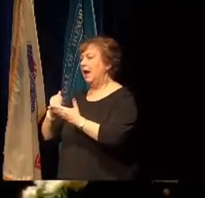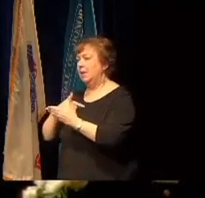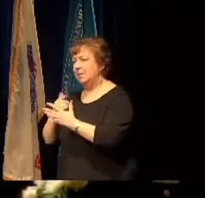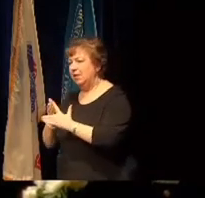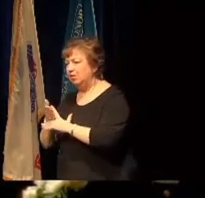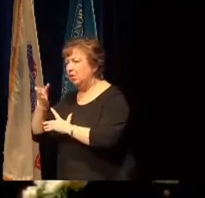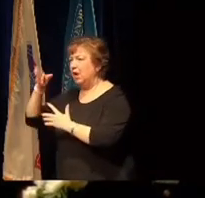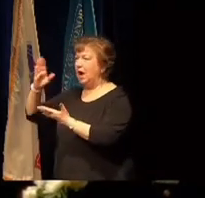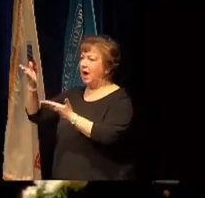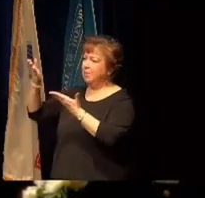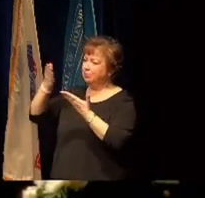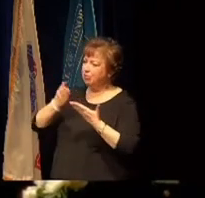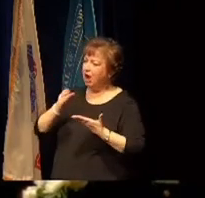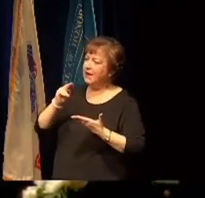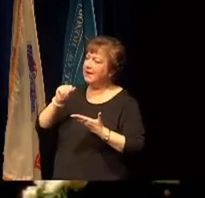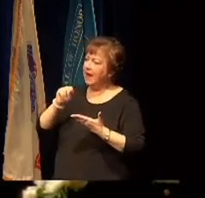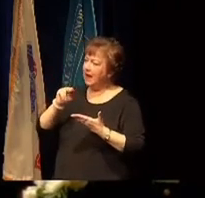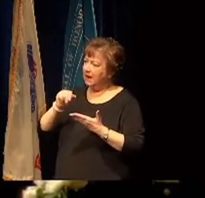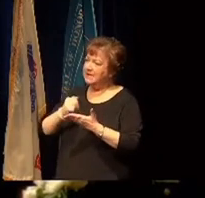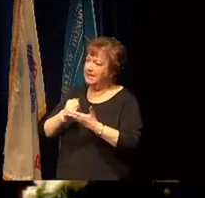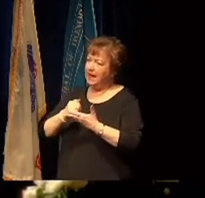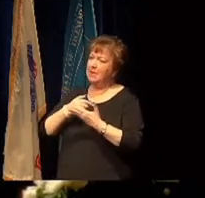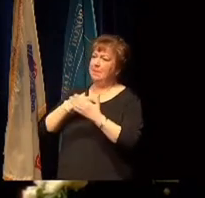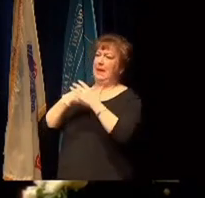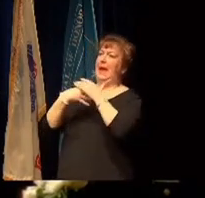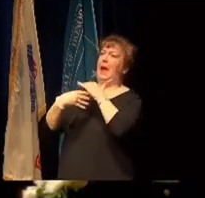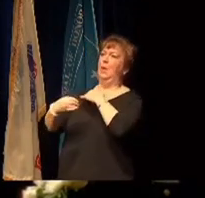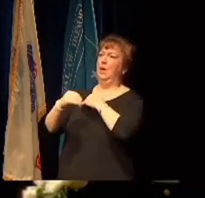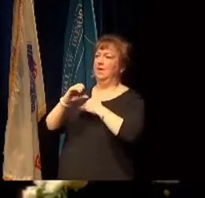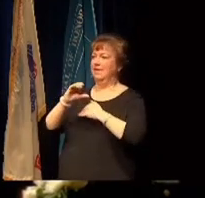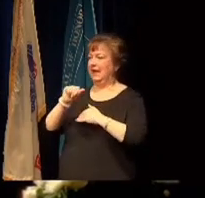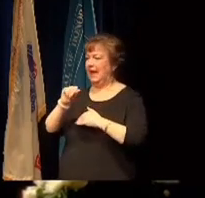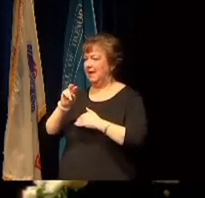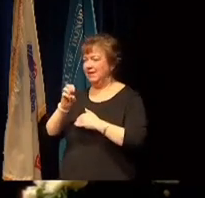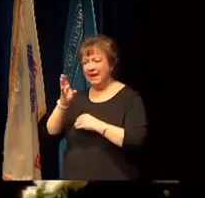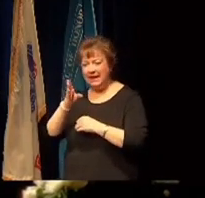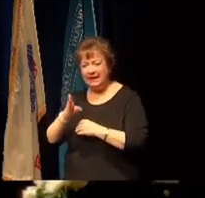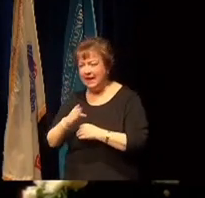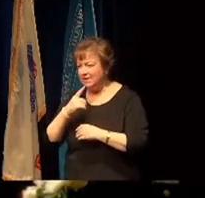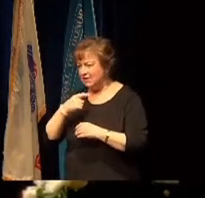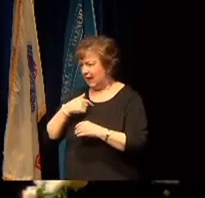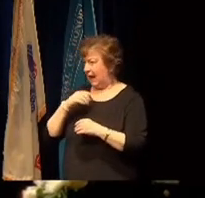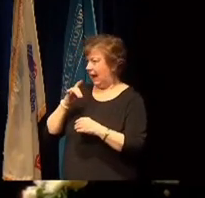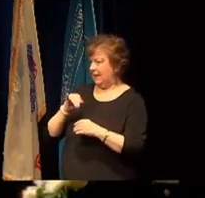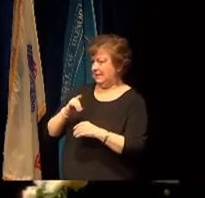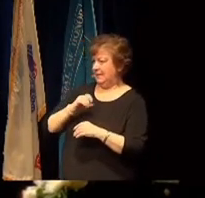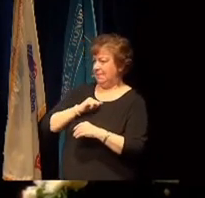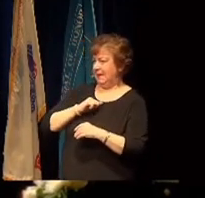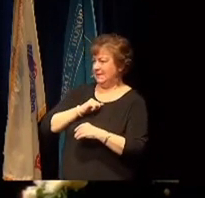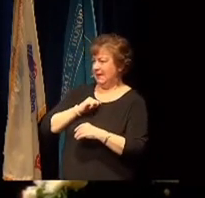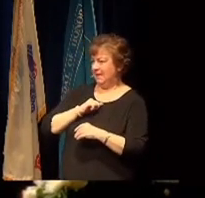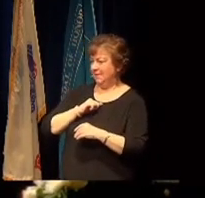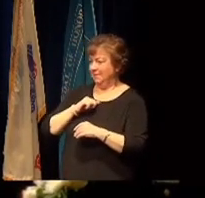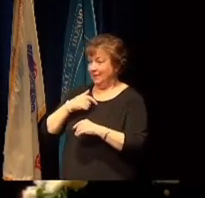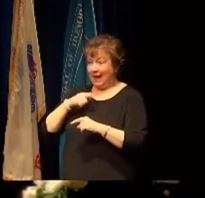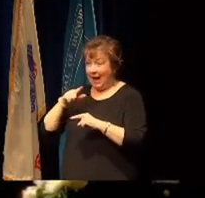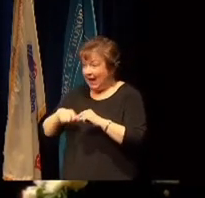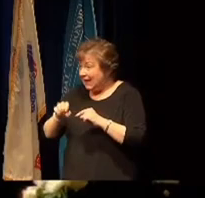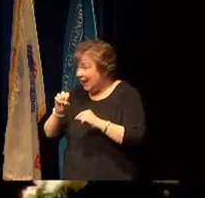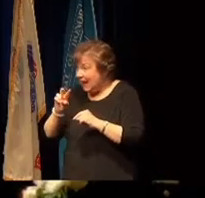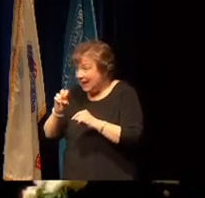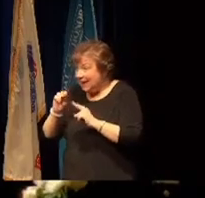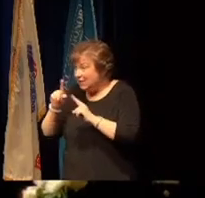cave." It was never, "I did this myself." And as I go over, I can't even go to Wegmans without someone coming